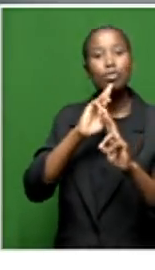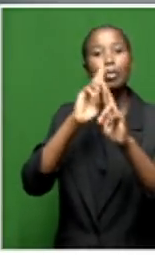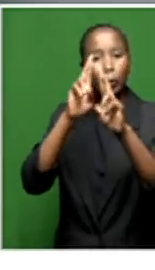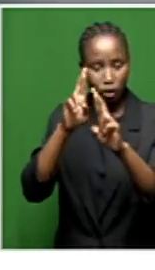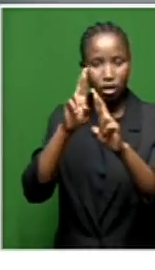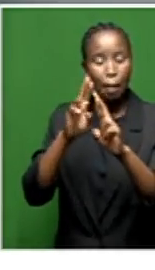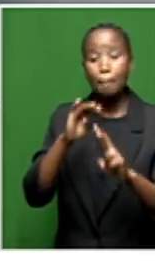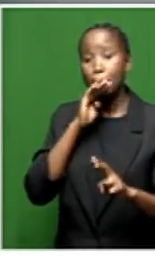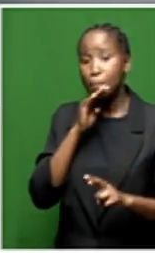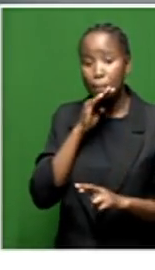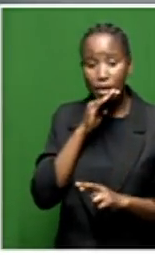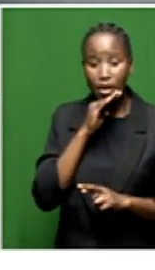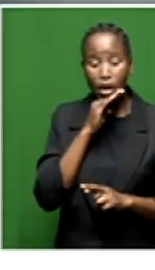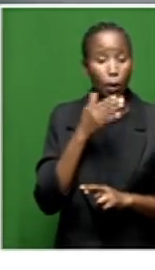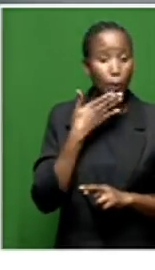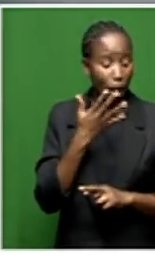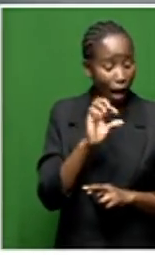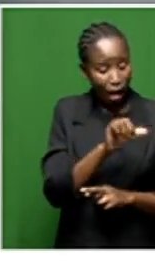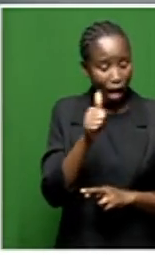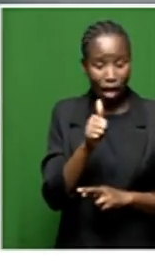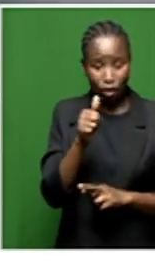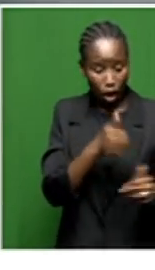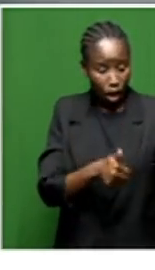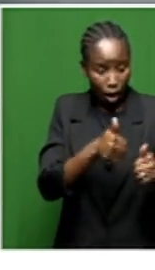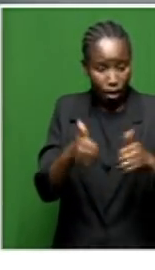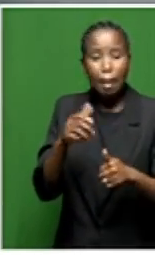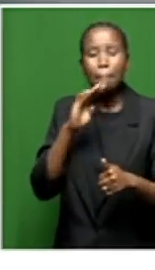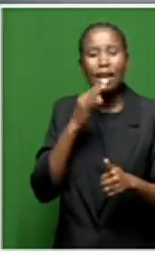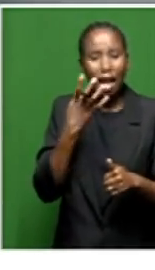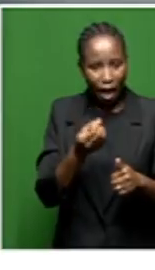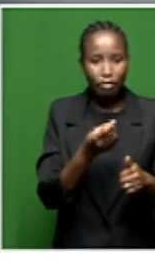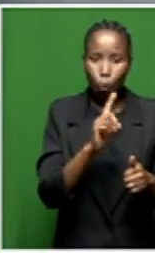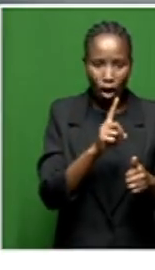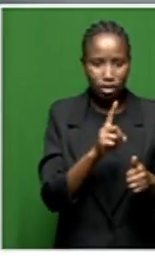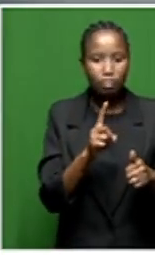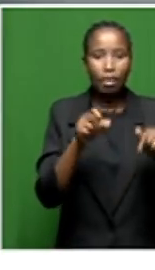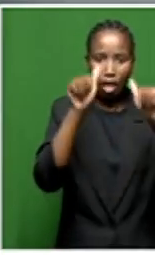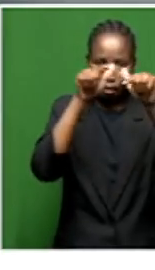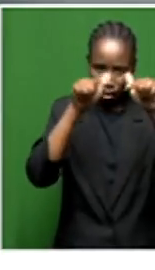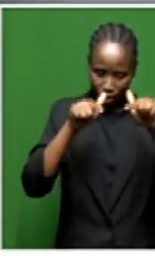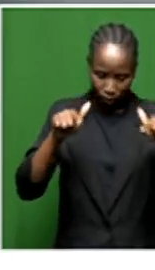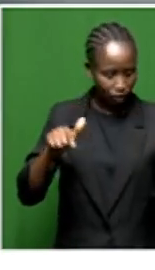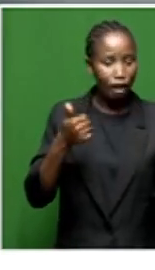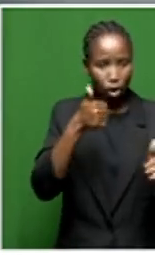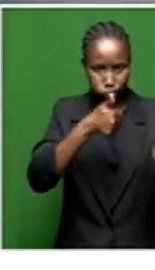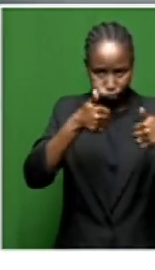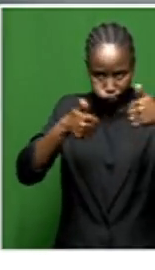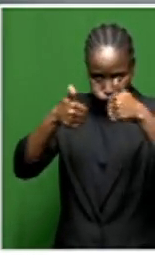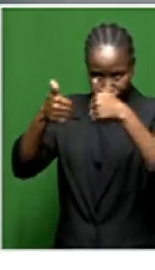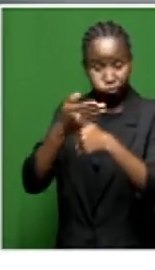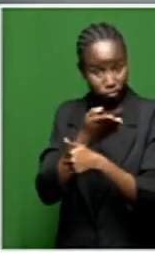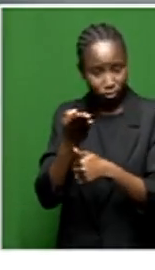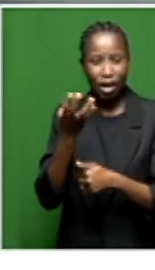place. So there is a line of command, and that line of command is not going